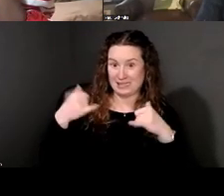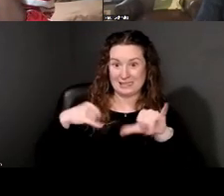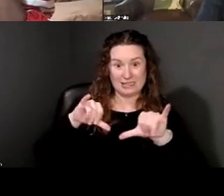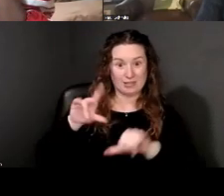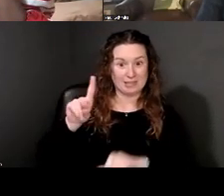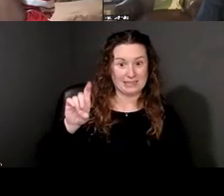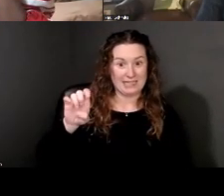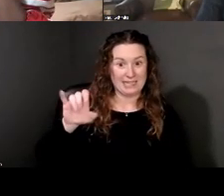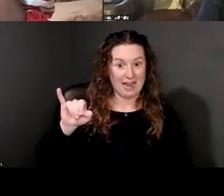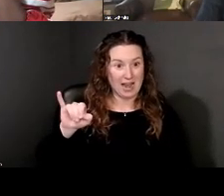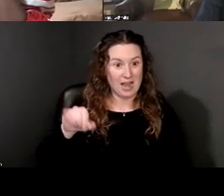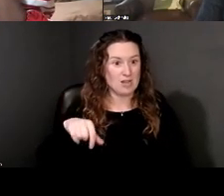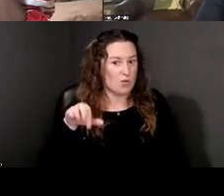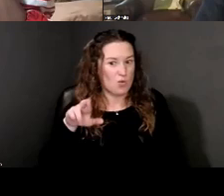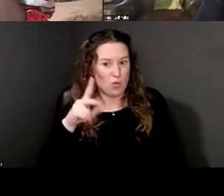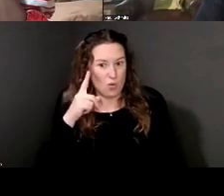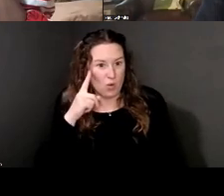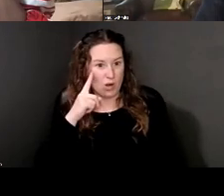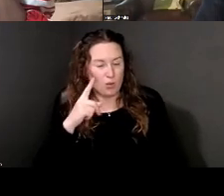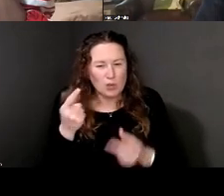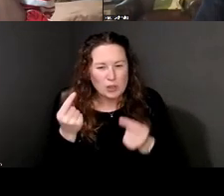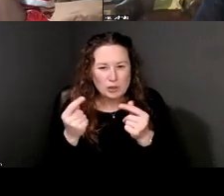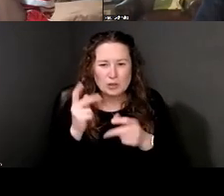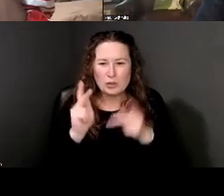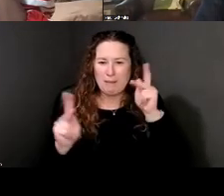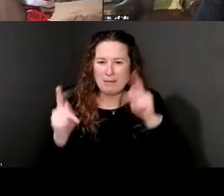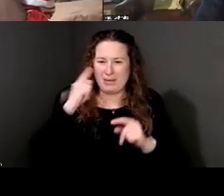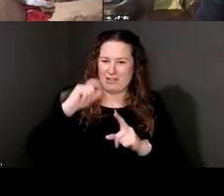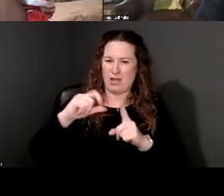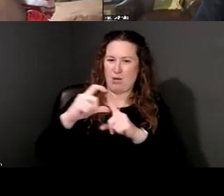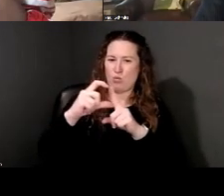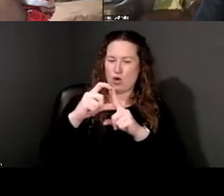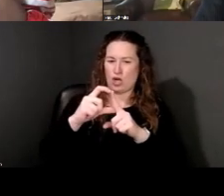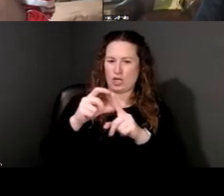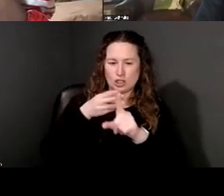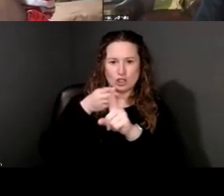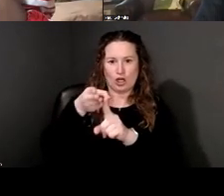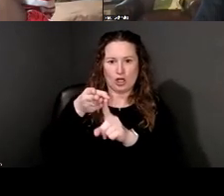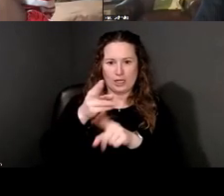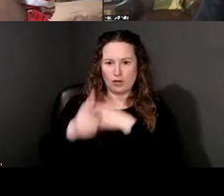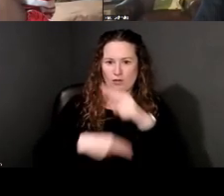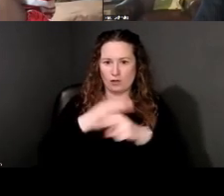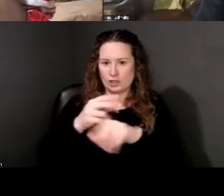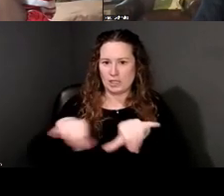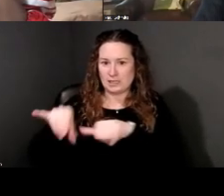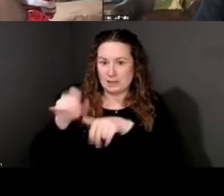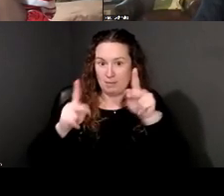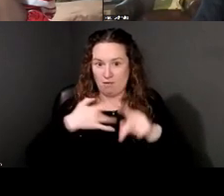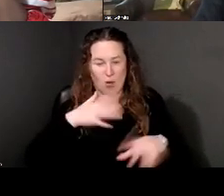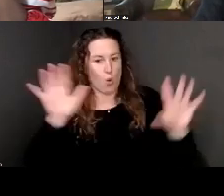the conversation when they even hear targeted universalism? What would you advise?